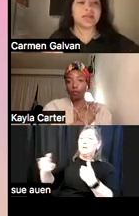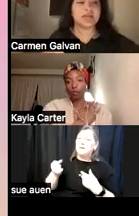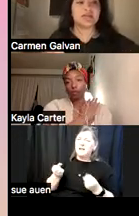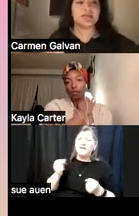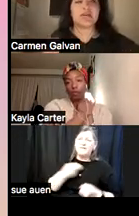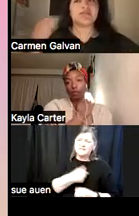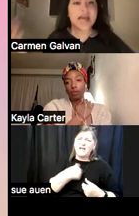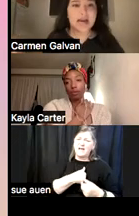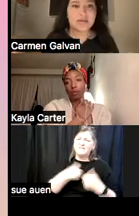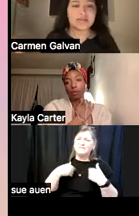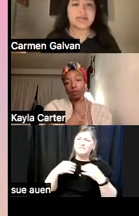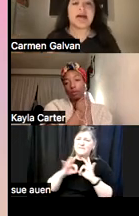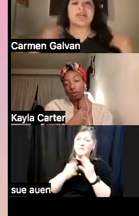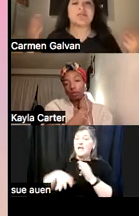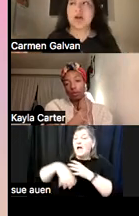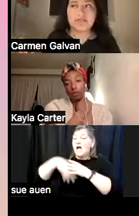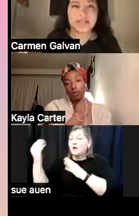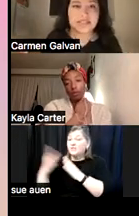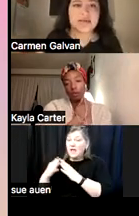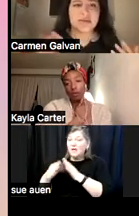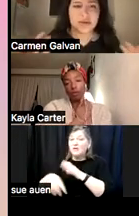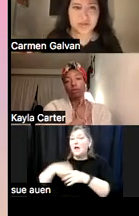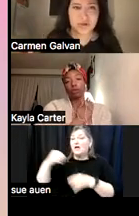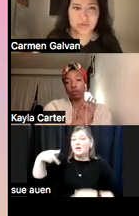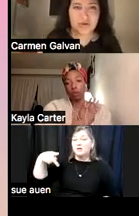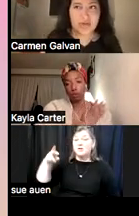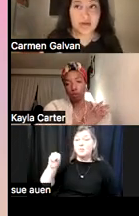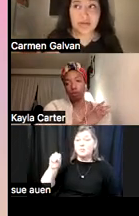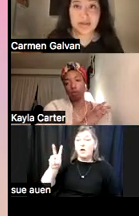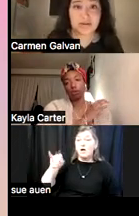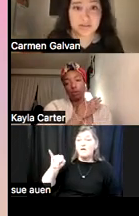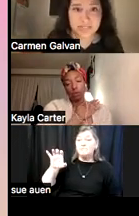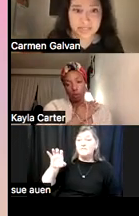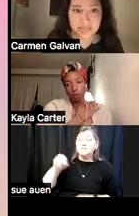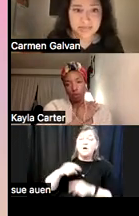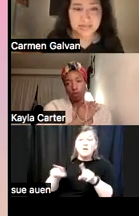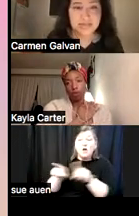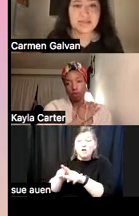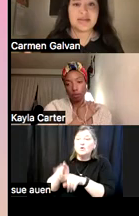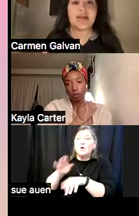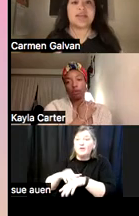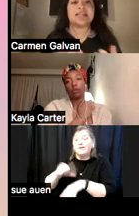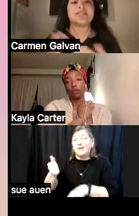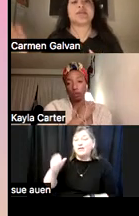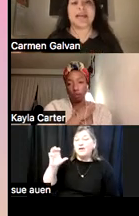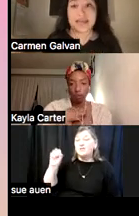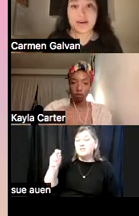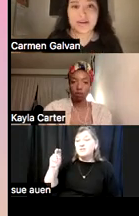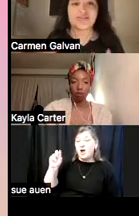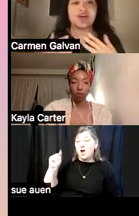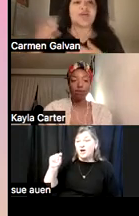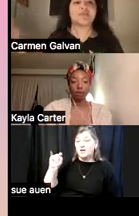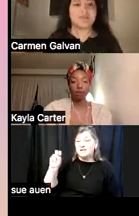family out of town, out of province, but also on another continent and we need to get